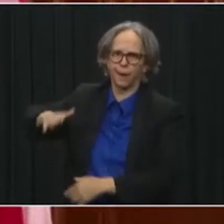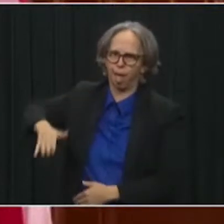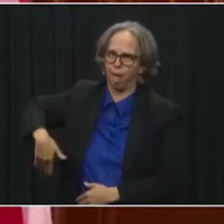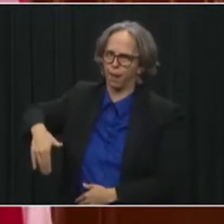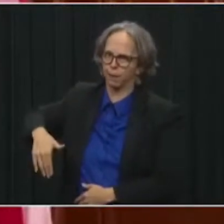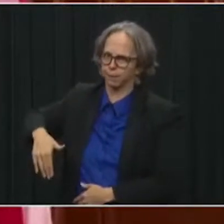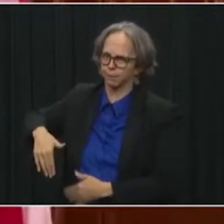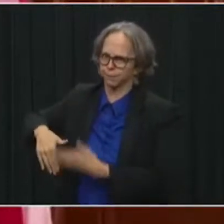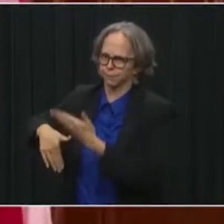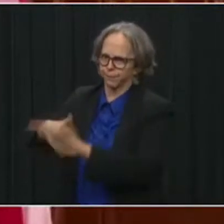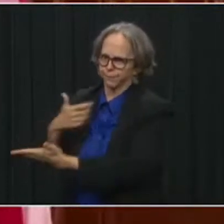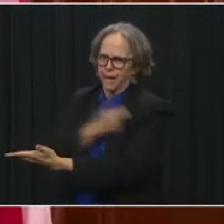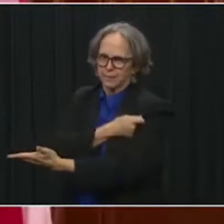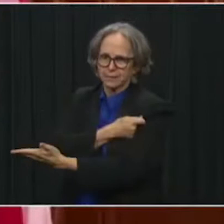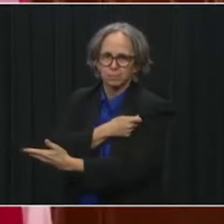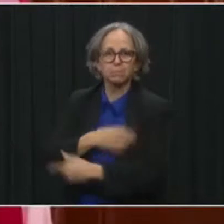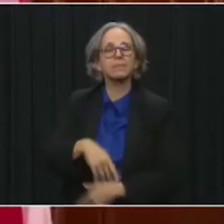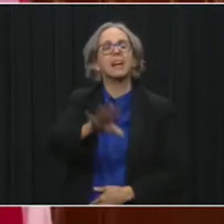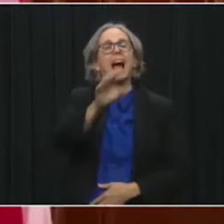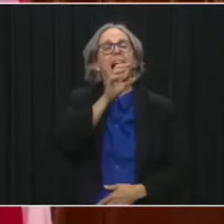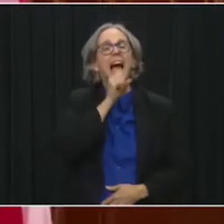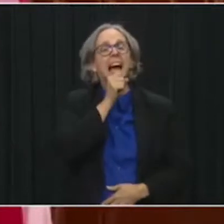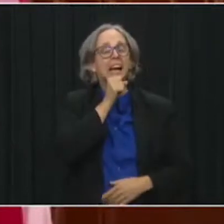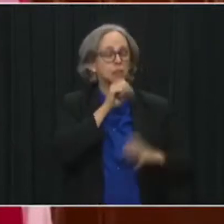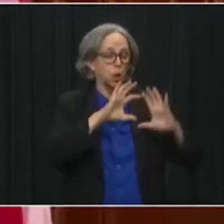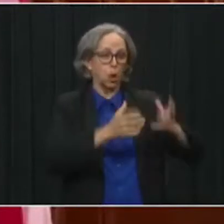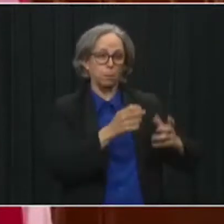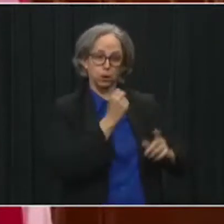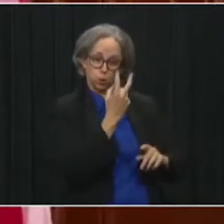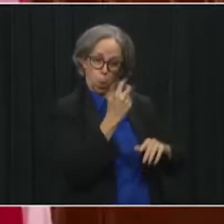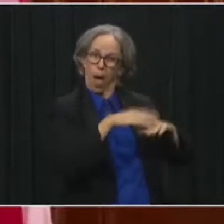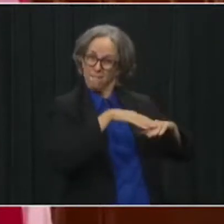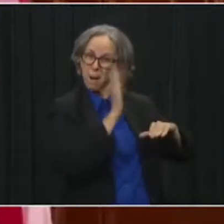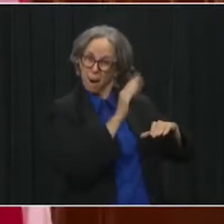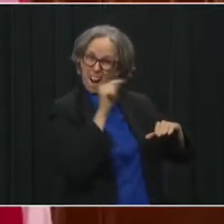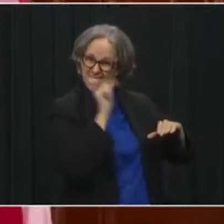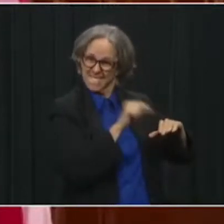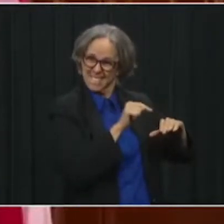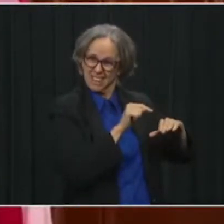If you look at those 12 years of age and up,